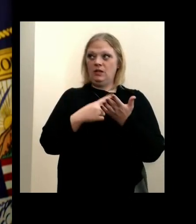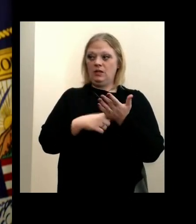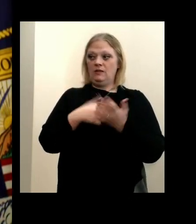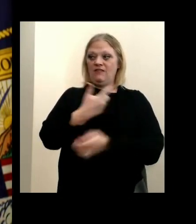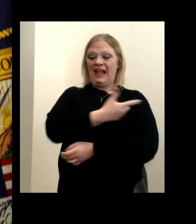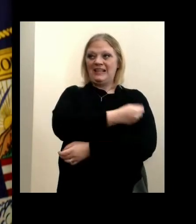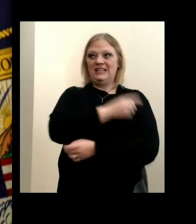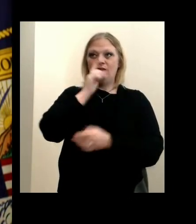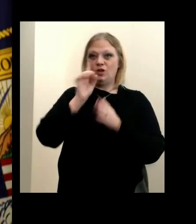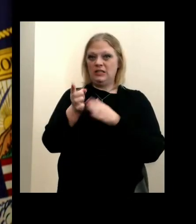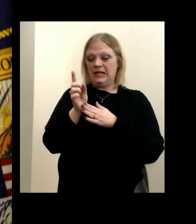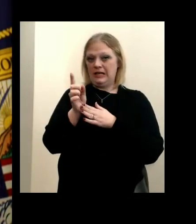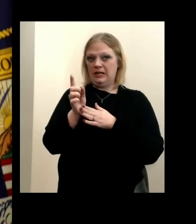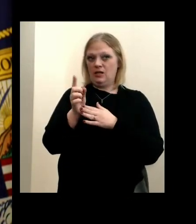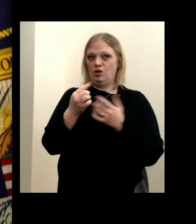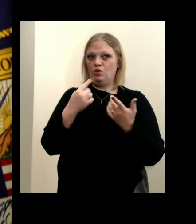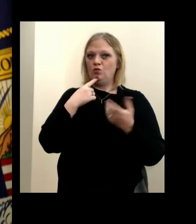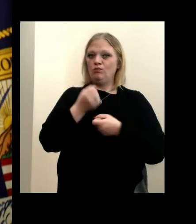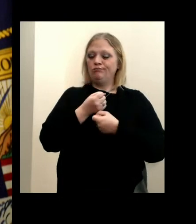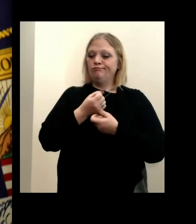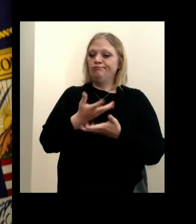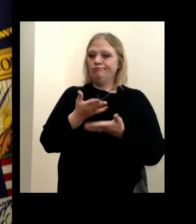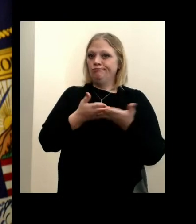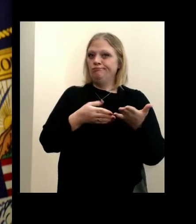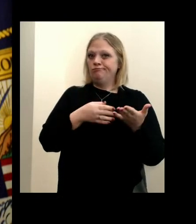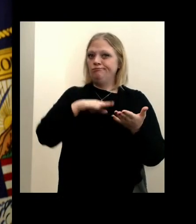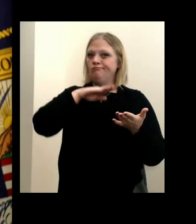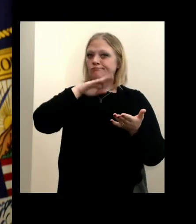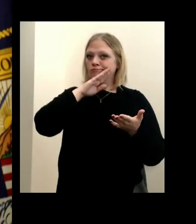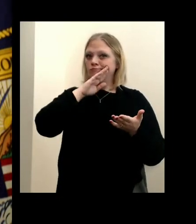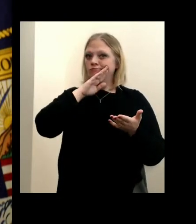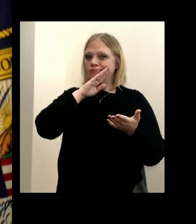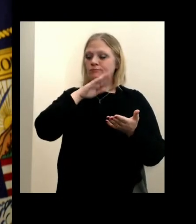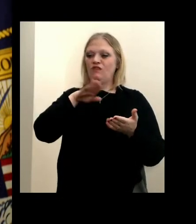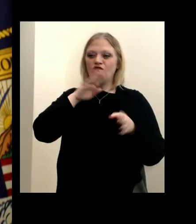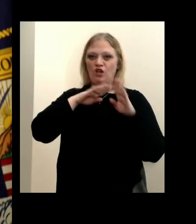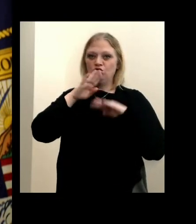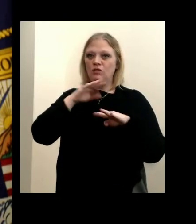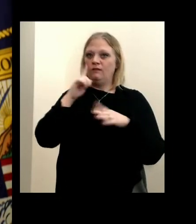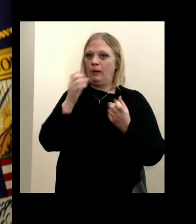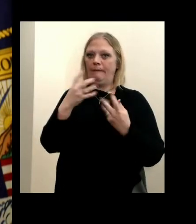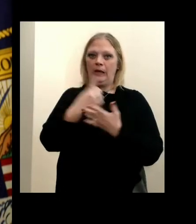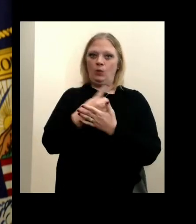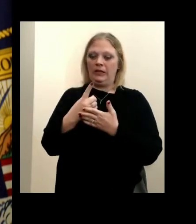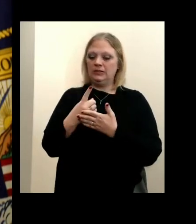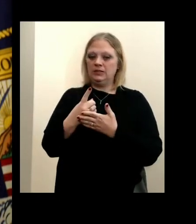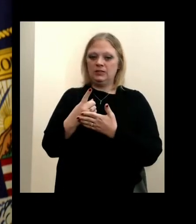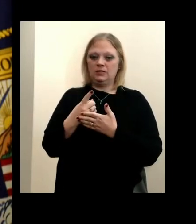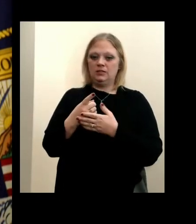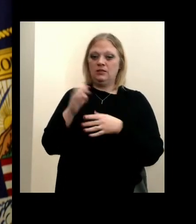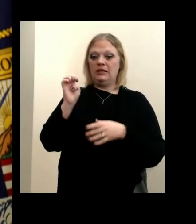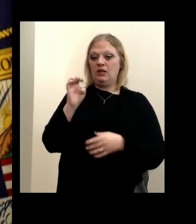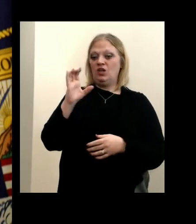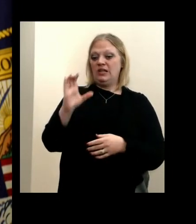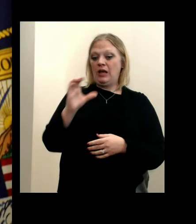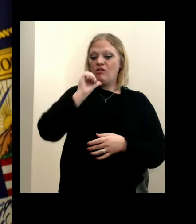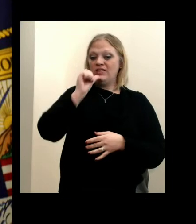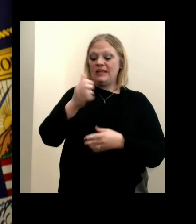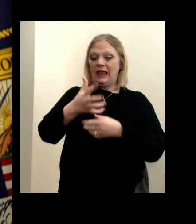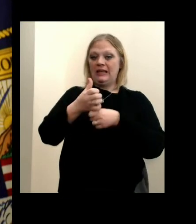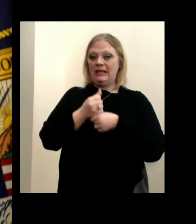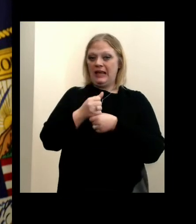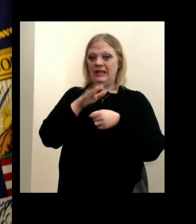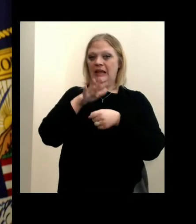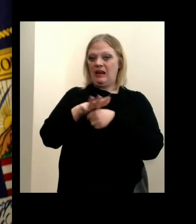and you expressed some frustration this afternoon and have expressed frustration for many weeks now that Erie County isn't getting